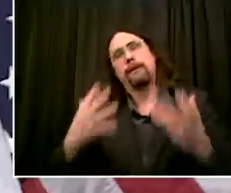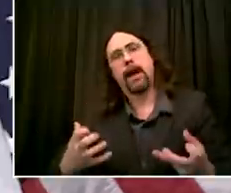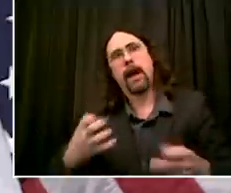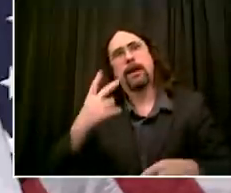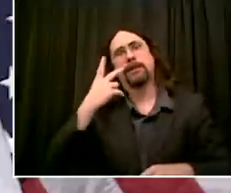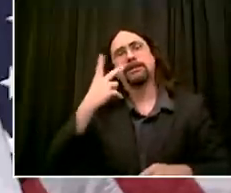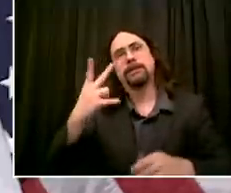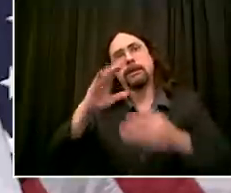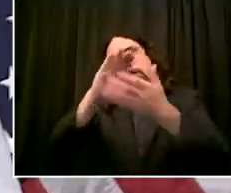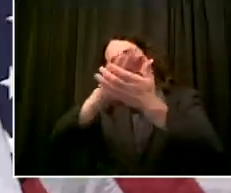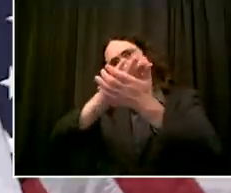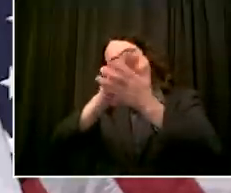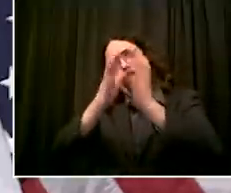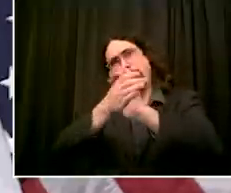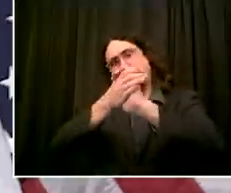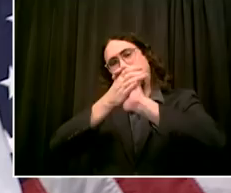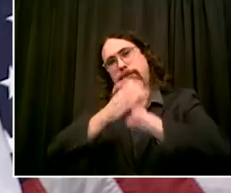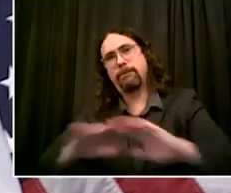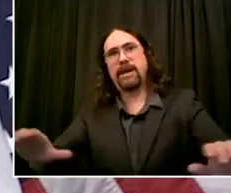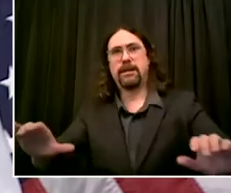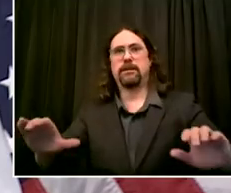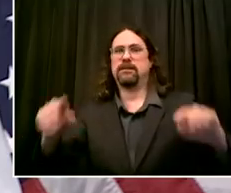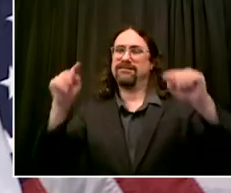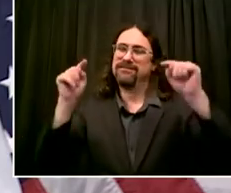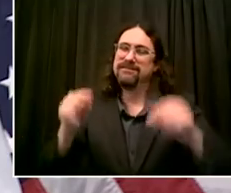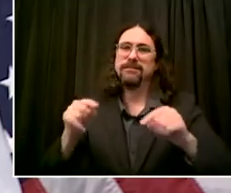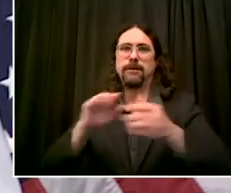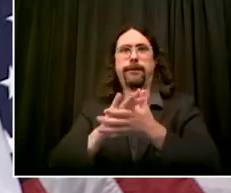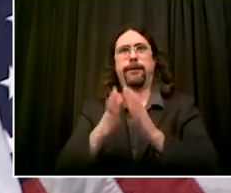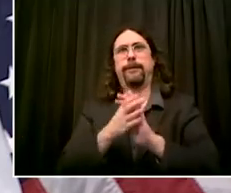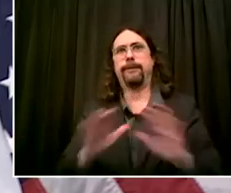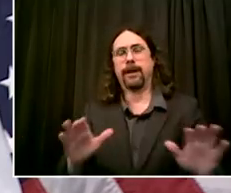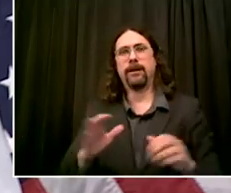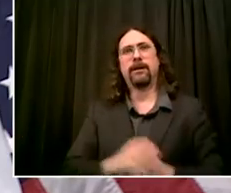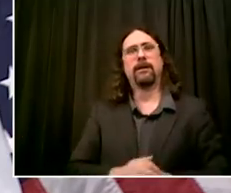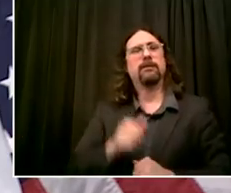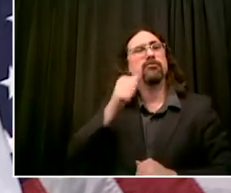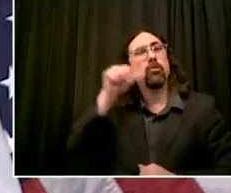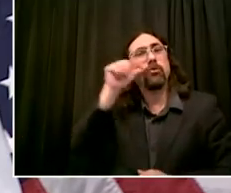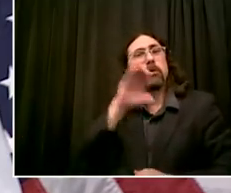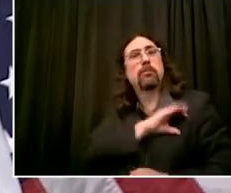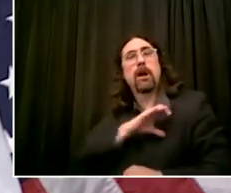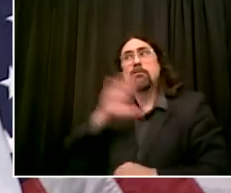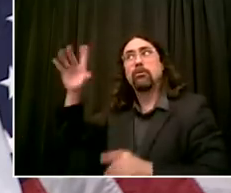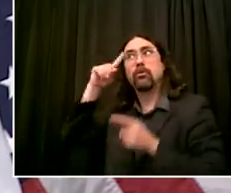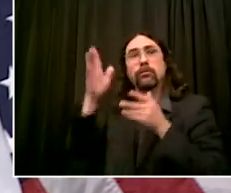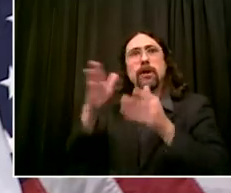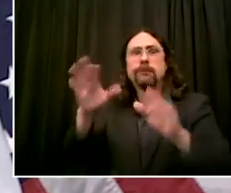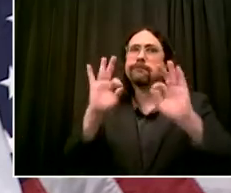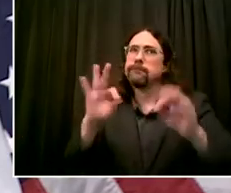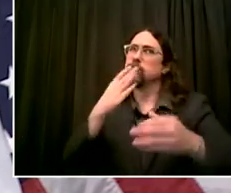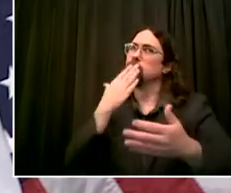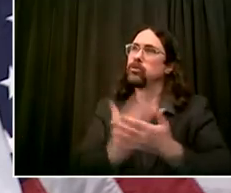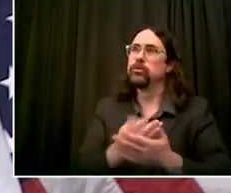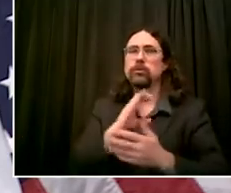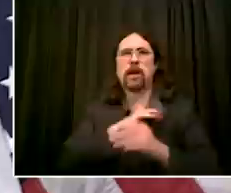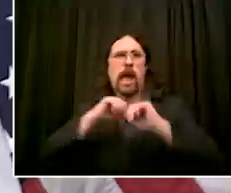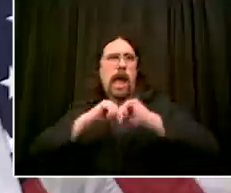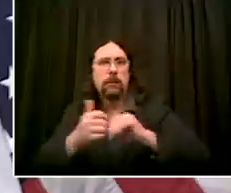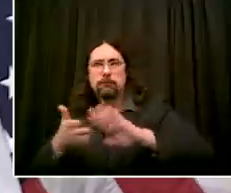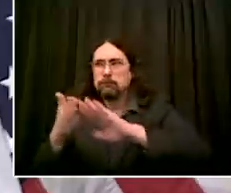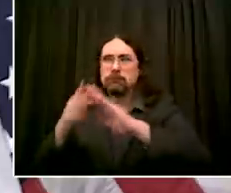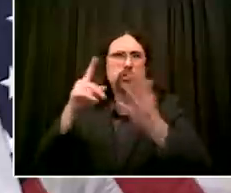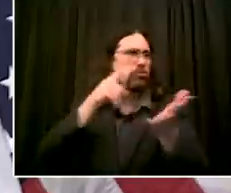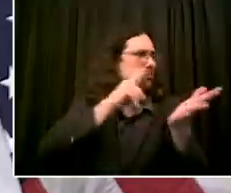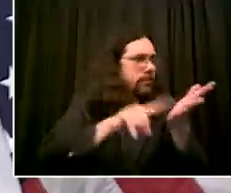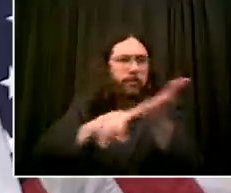Pichardo. We talked in the morning, we talked in the afternoon, and then many times during the night. And I saw a really smart strategy being developed and put